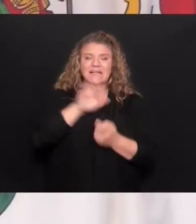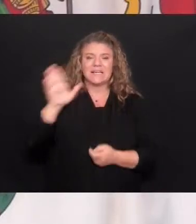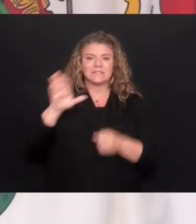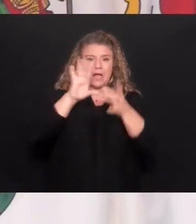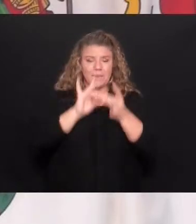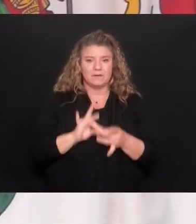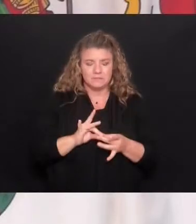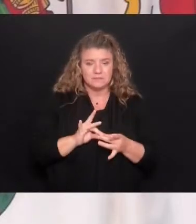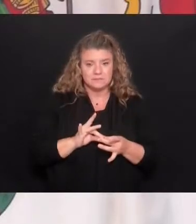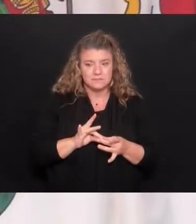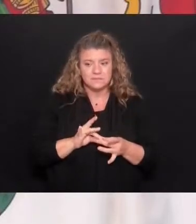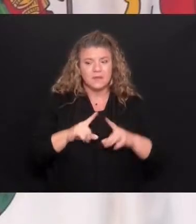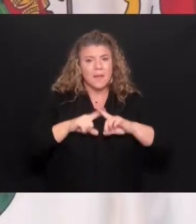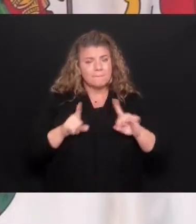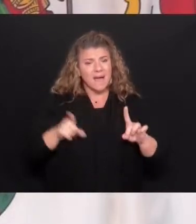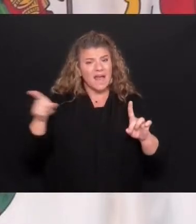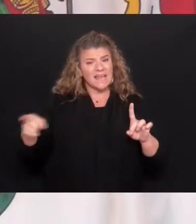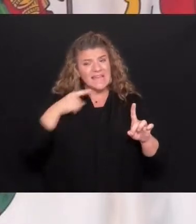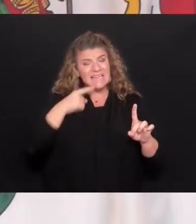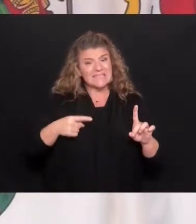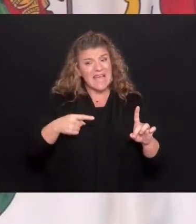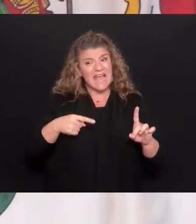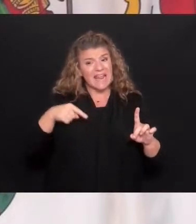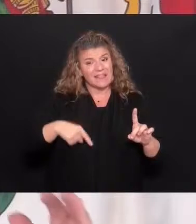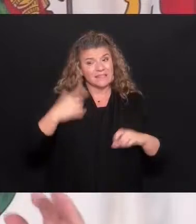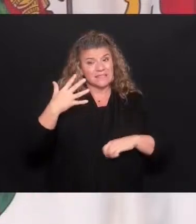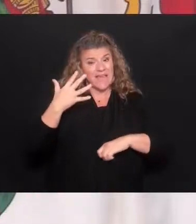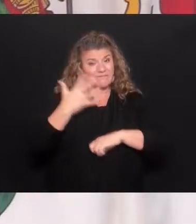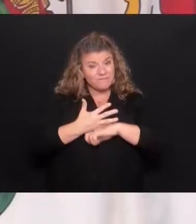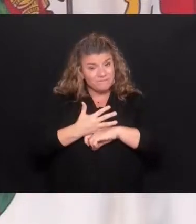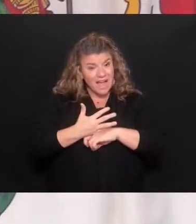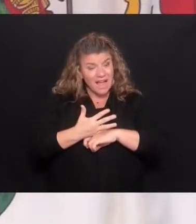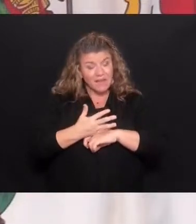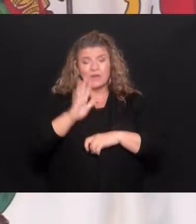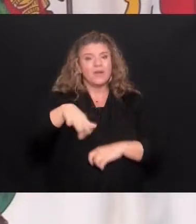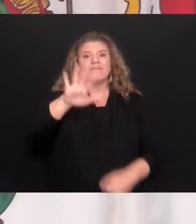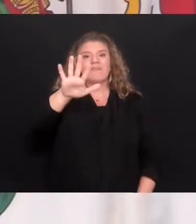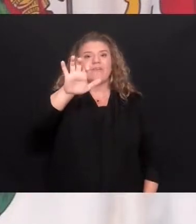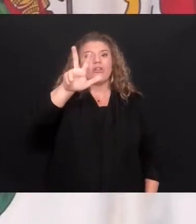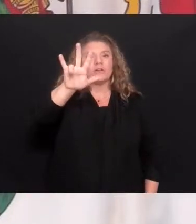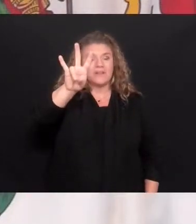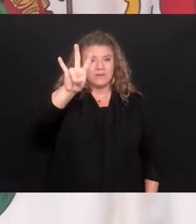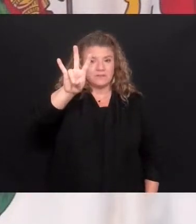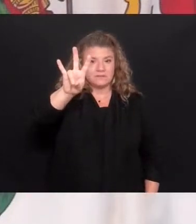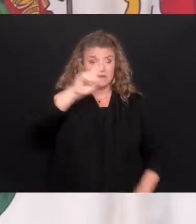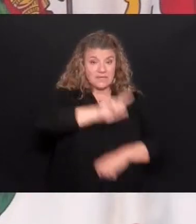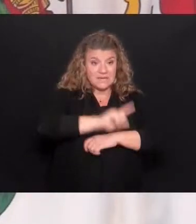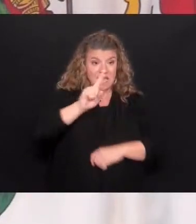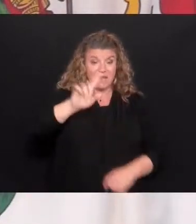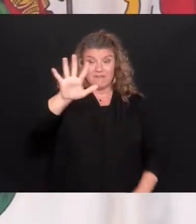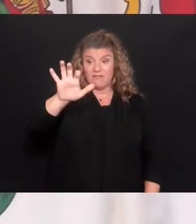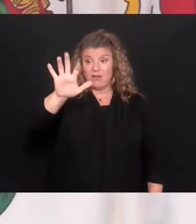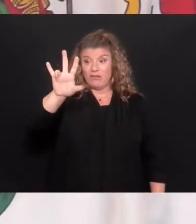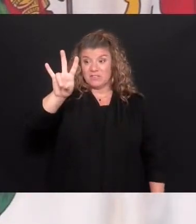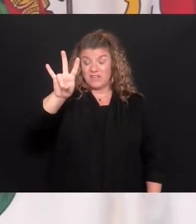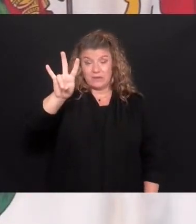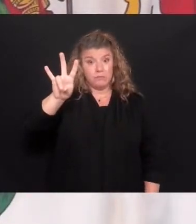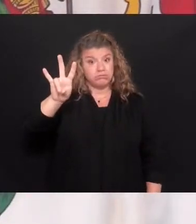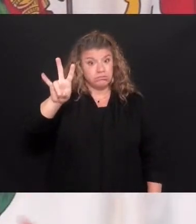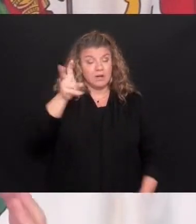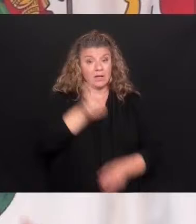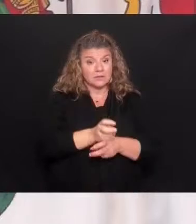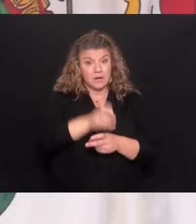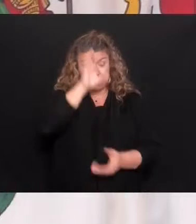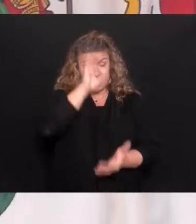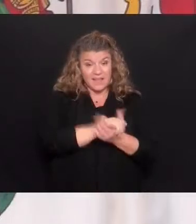saying, but I think he said this is day 537. It's hard to believe.